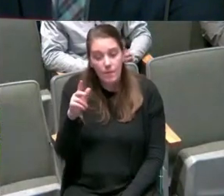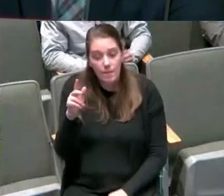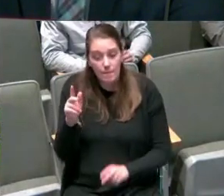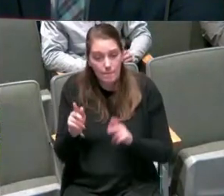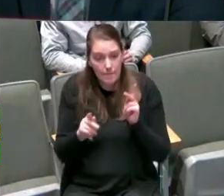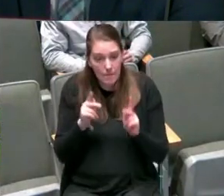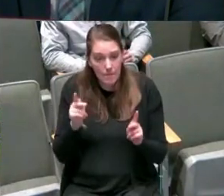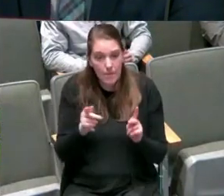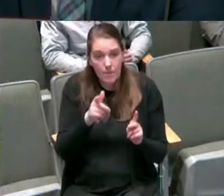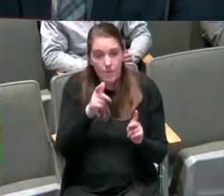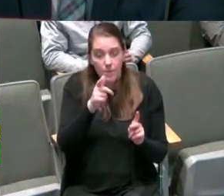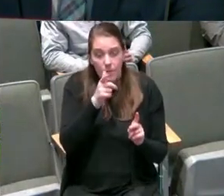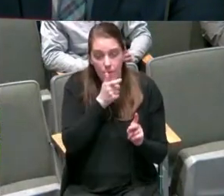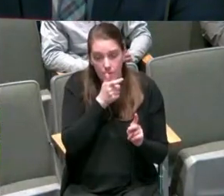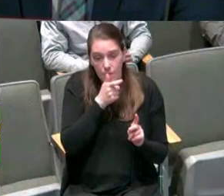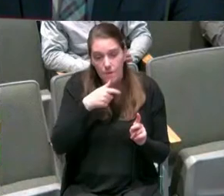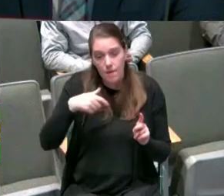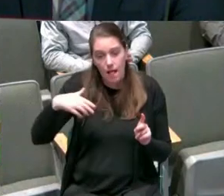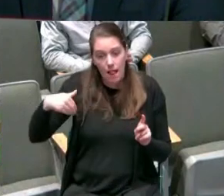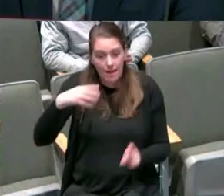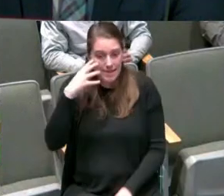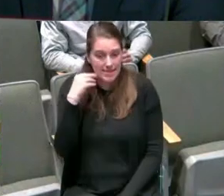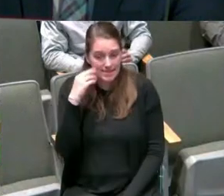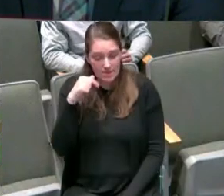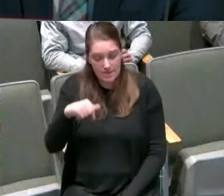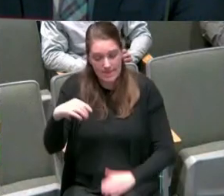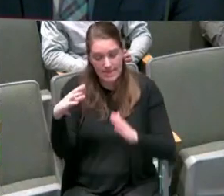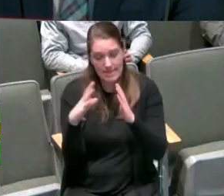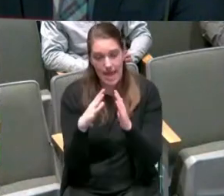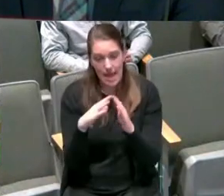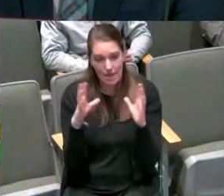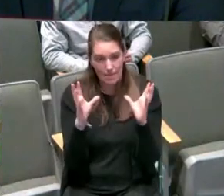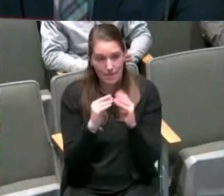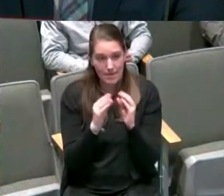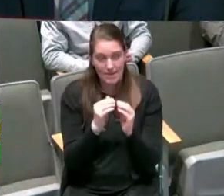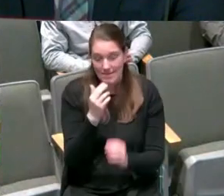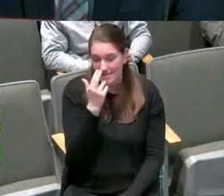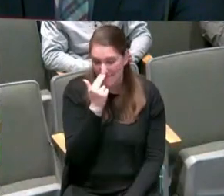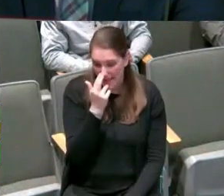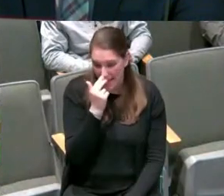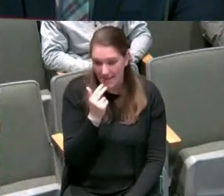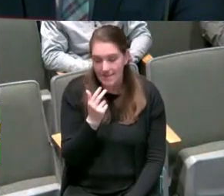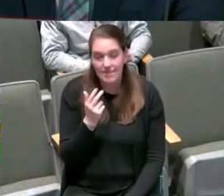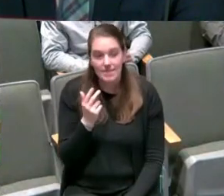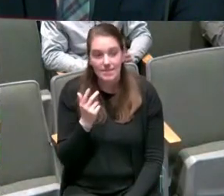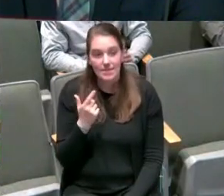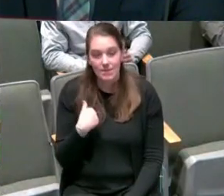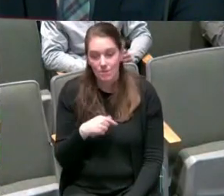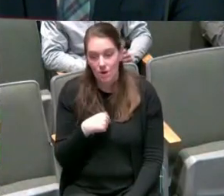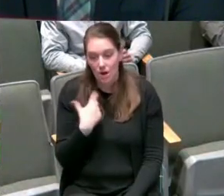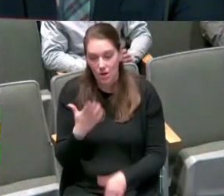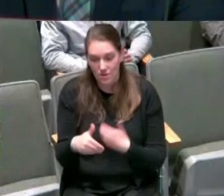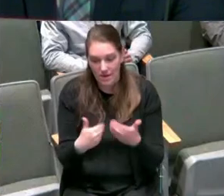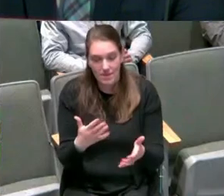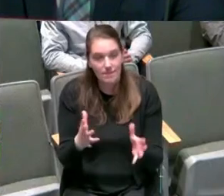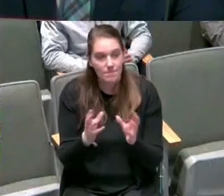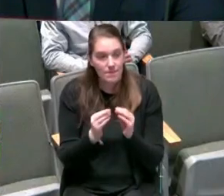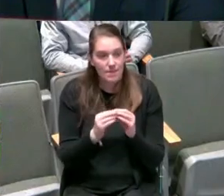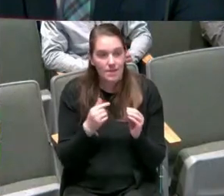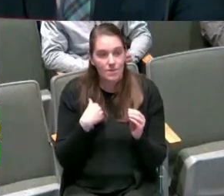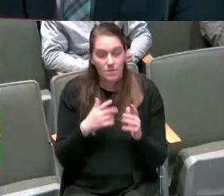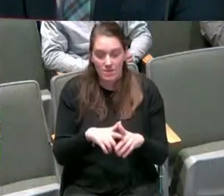um been in town meeting before it's sort of funny that we're well into it to the evening and we're at article